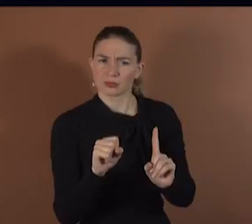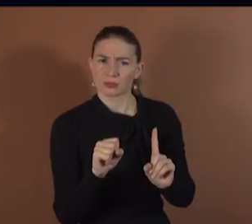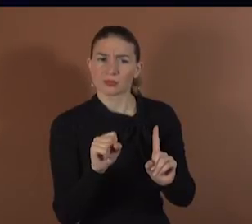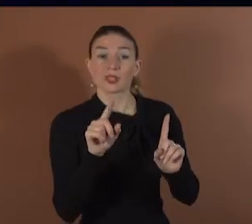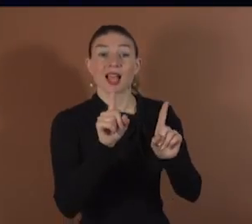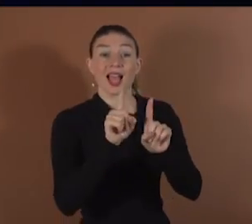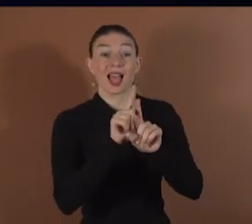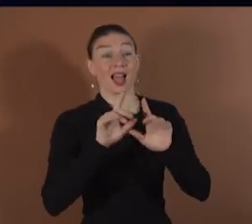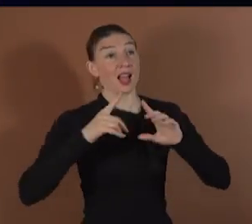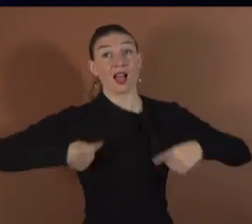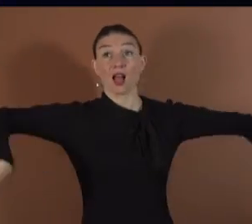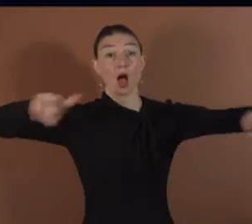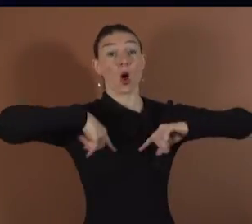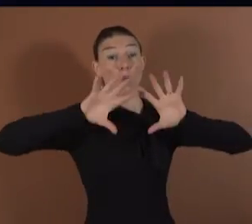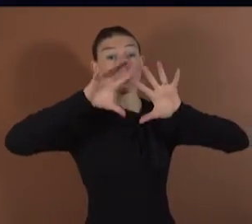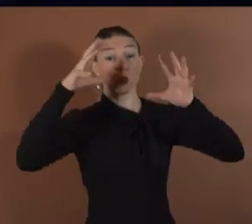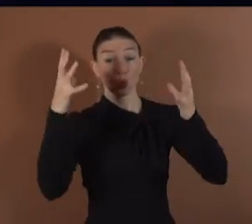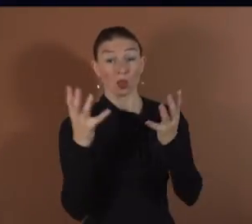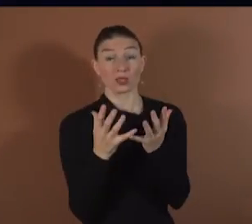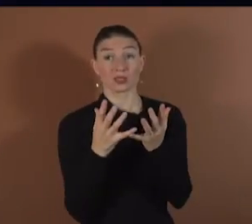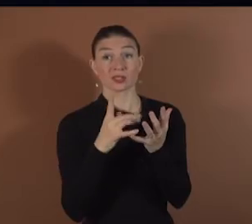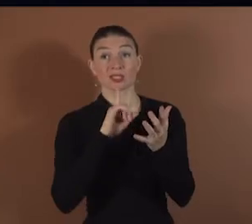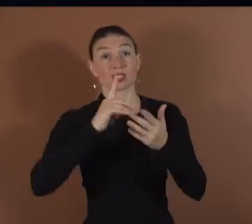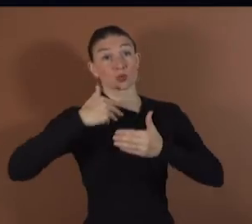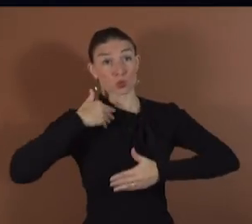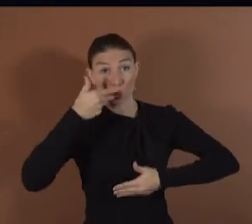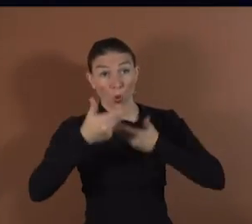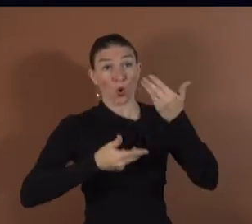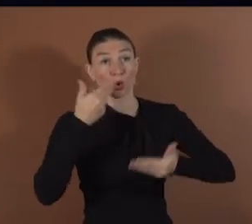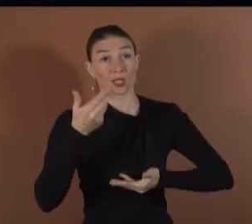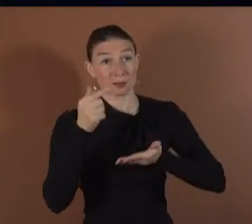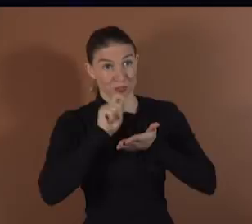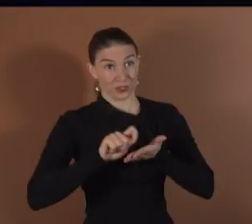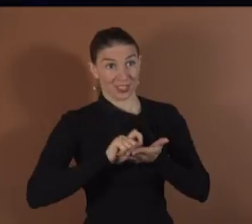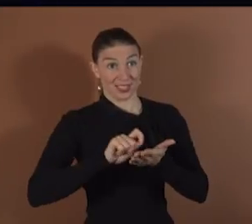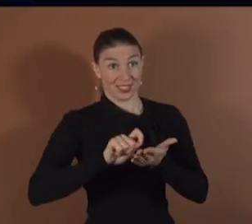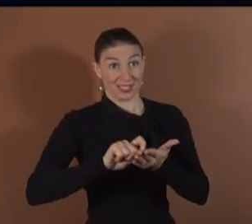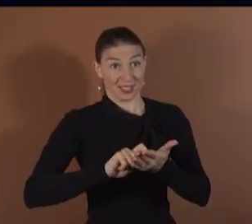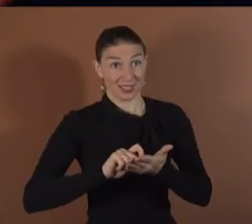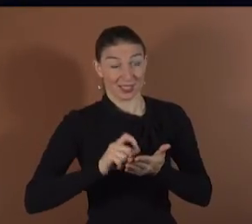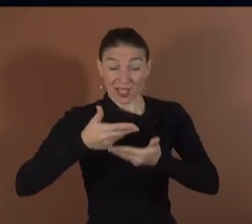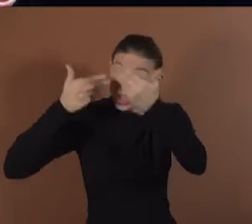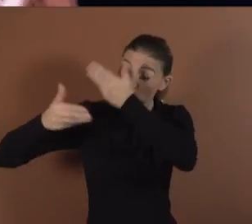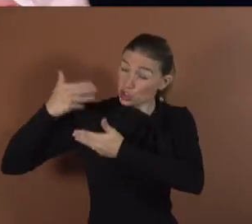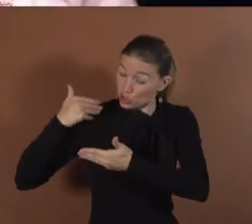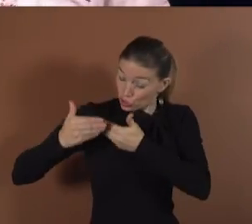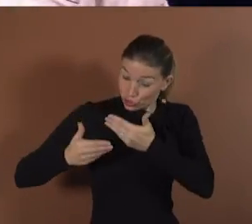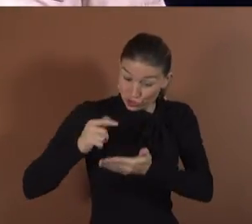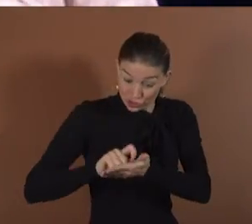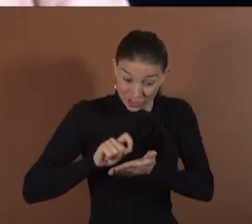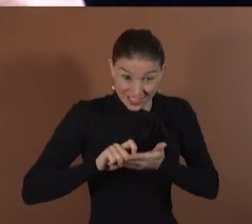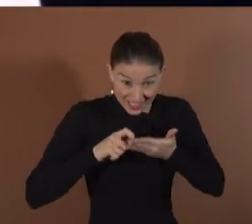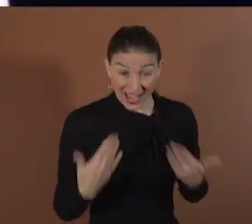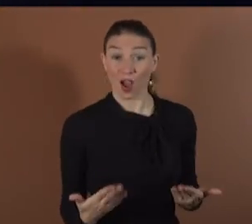world is being written now. This transition to a more just